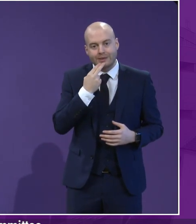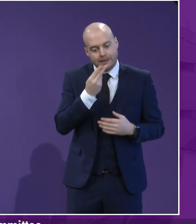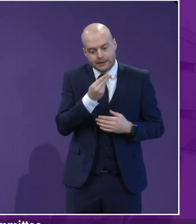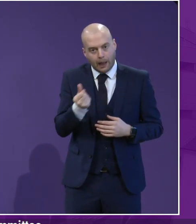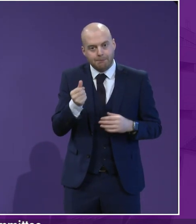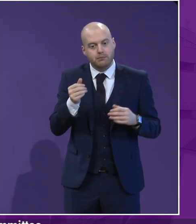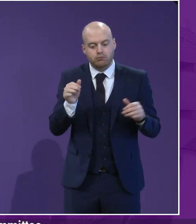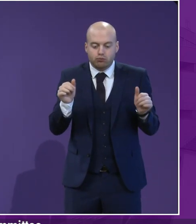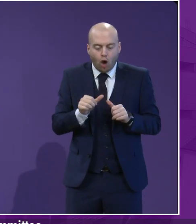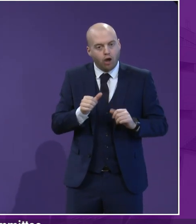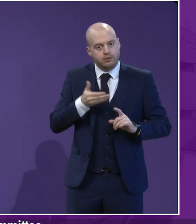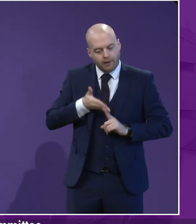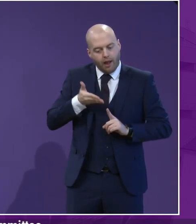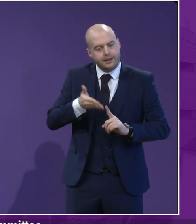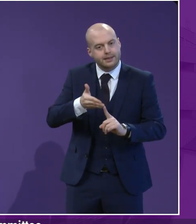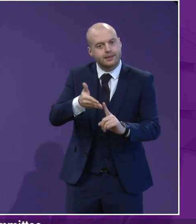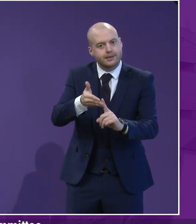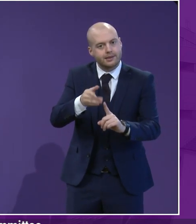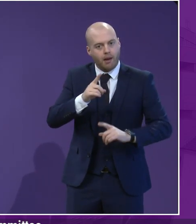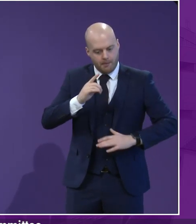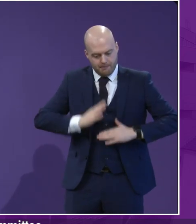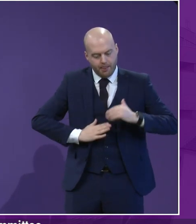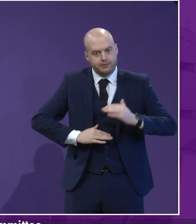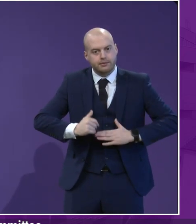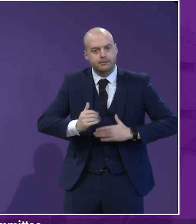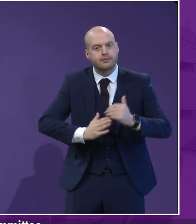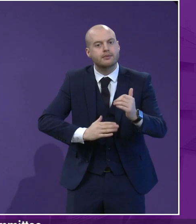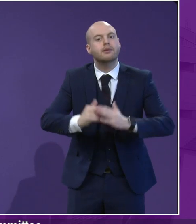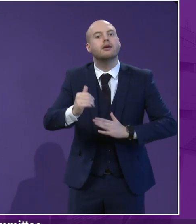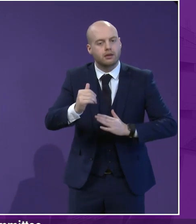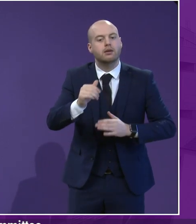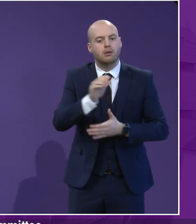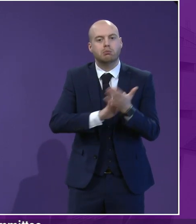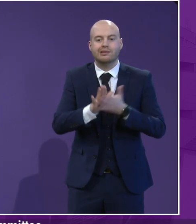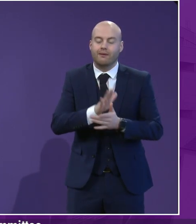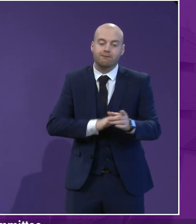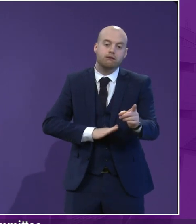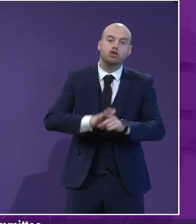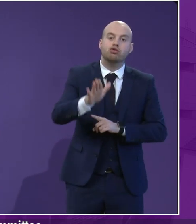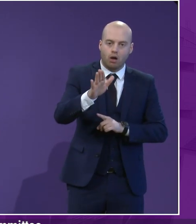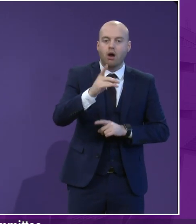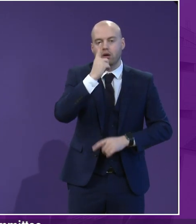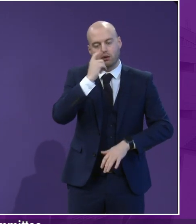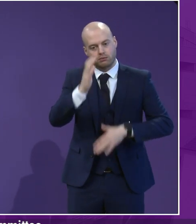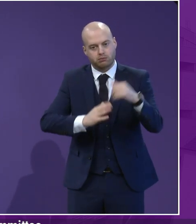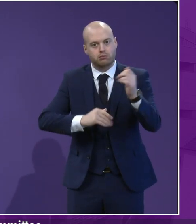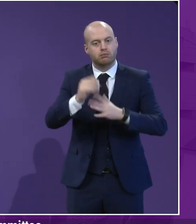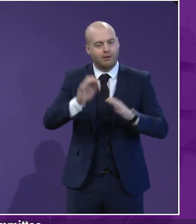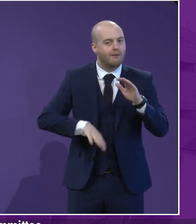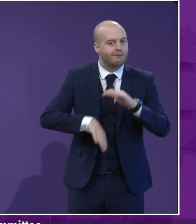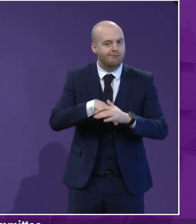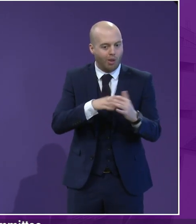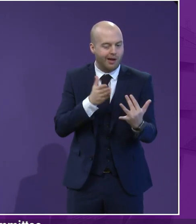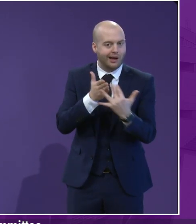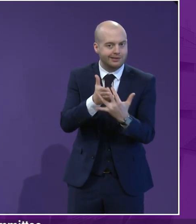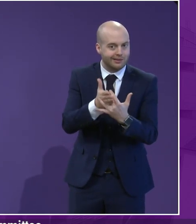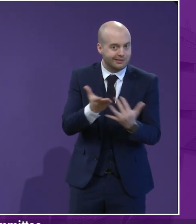would indeed find a problem with a shortage of appropriate interpreters. And therefore we need to